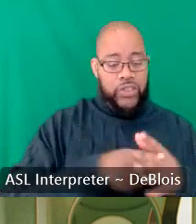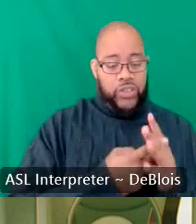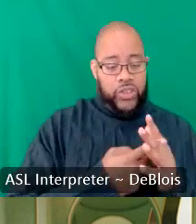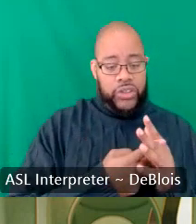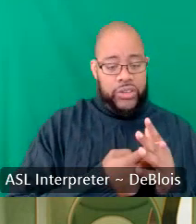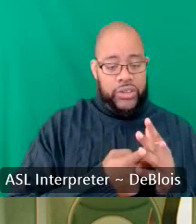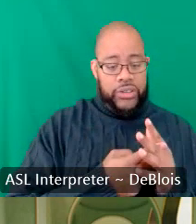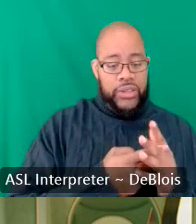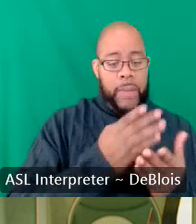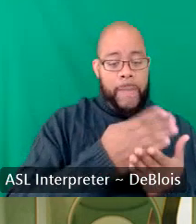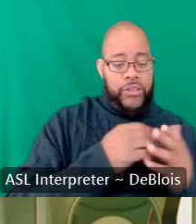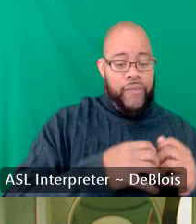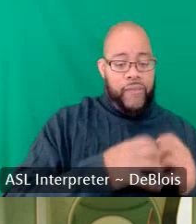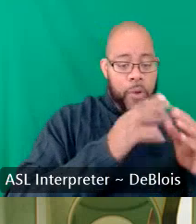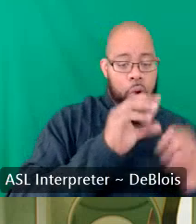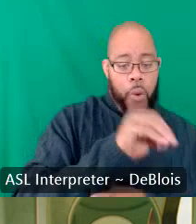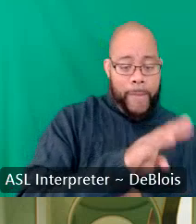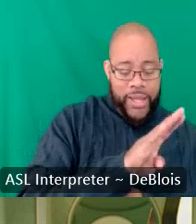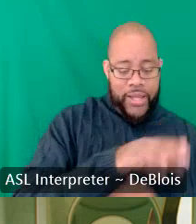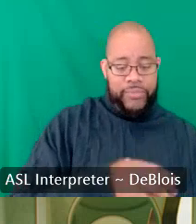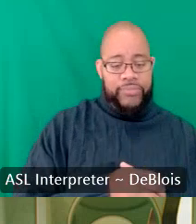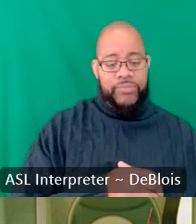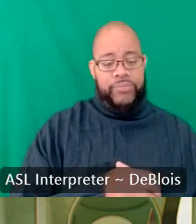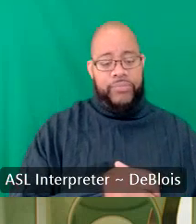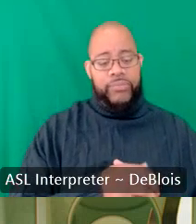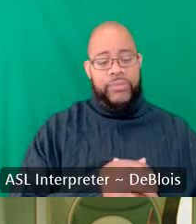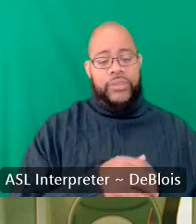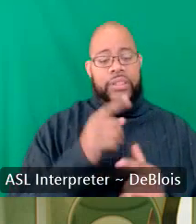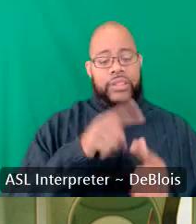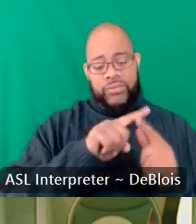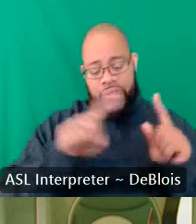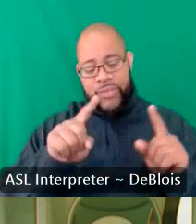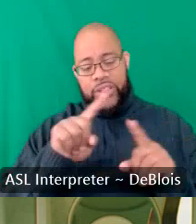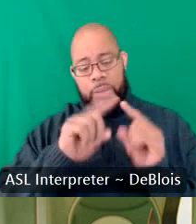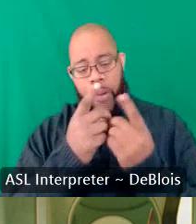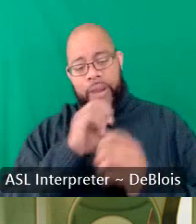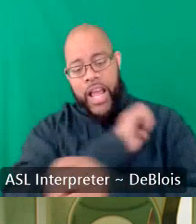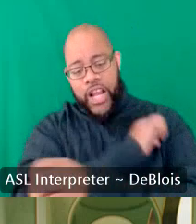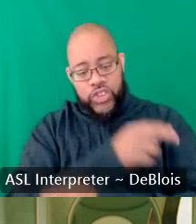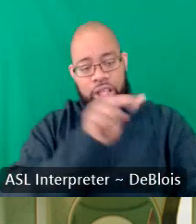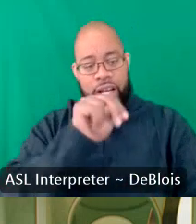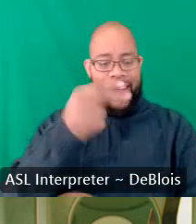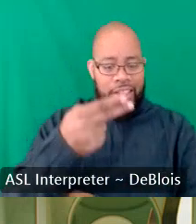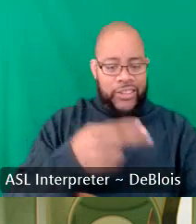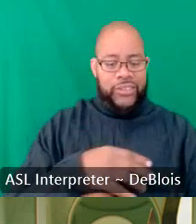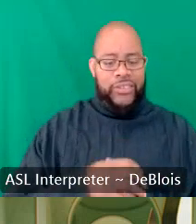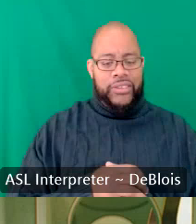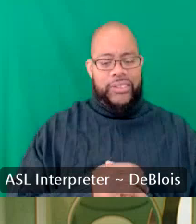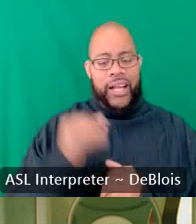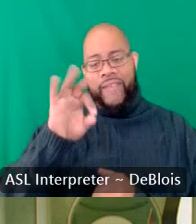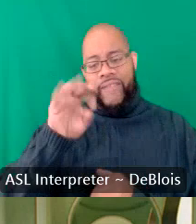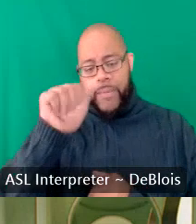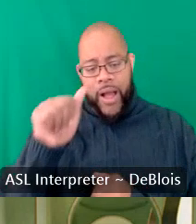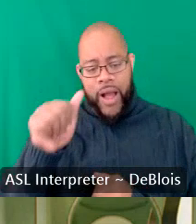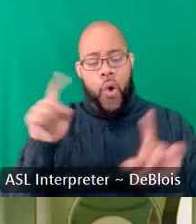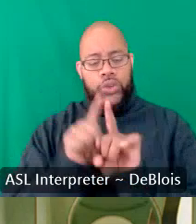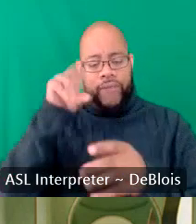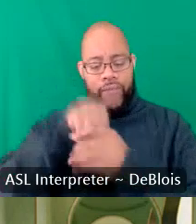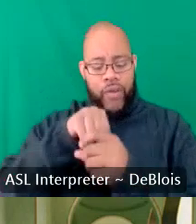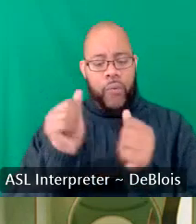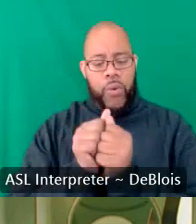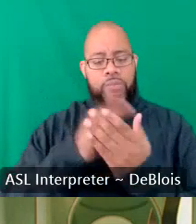budget formulation at OMB. And I worked at the ODNI, Department of Energy, NIH, and at the end at FEMA, where I was also involved in a